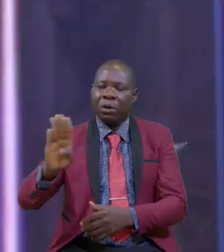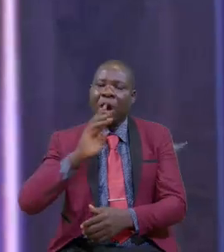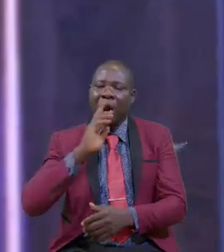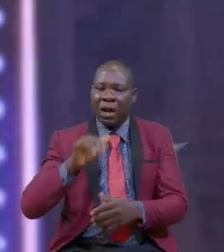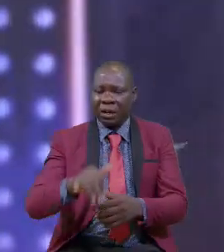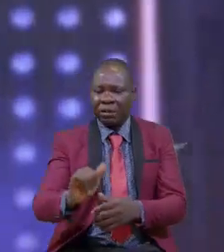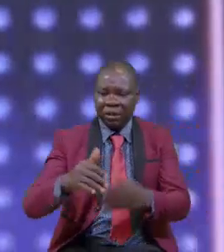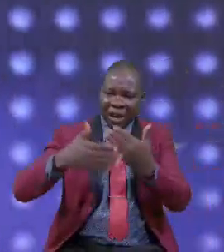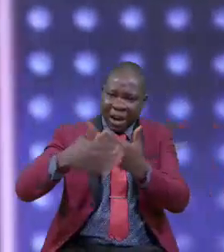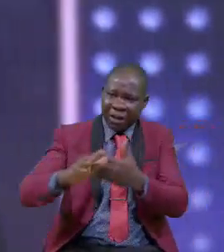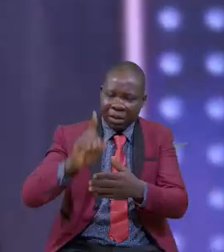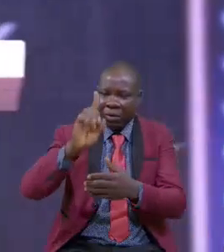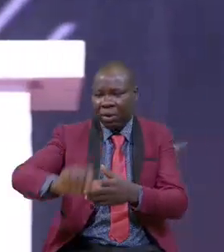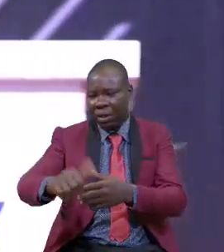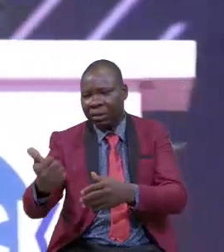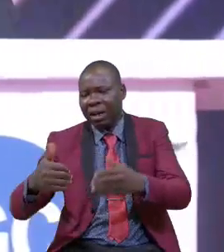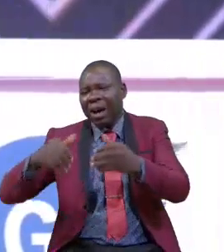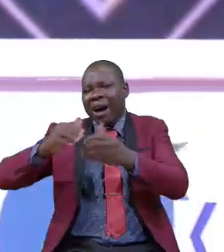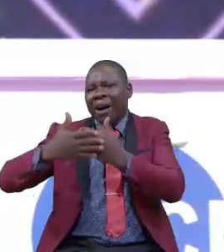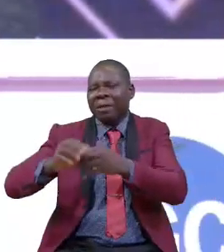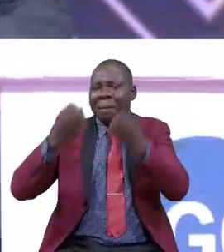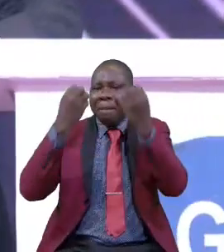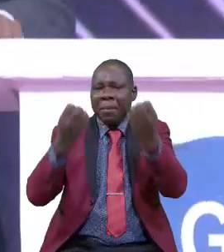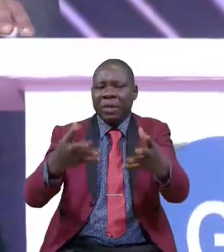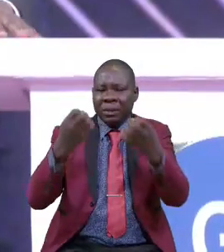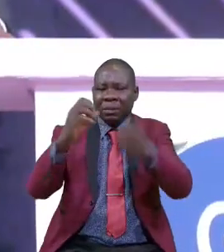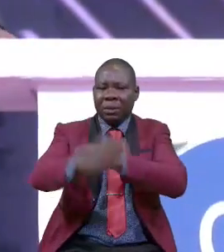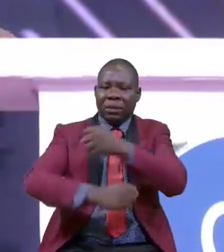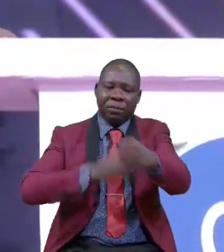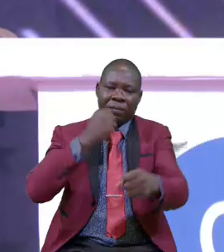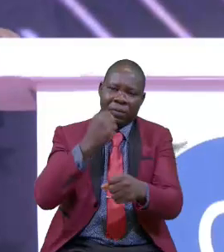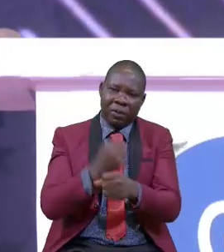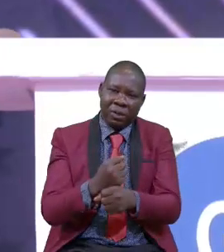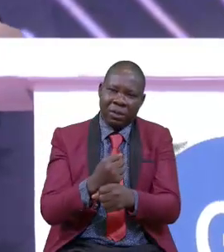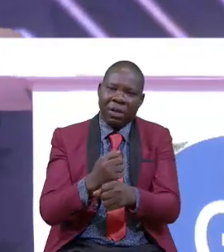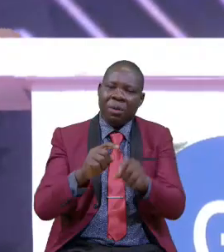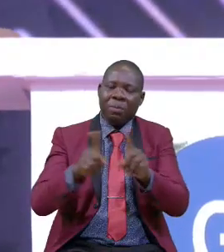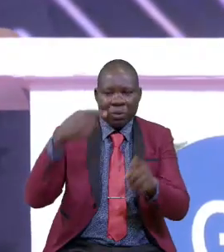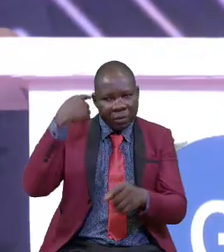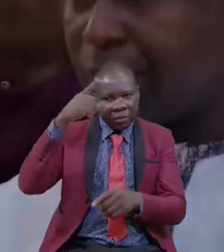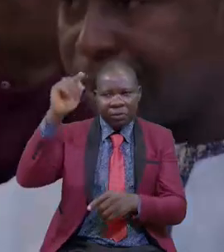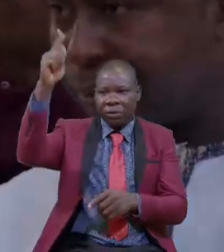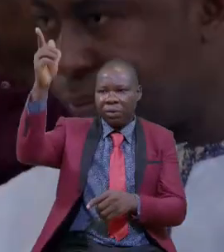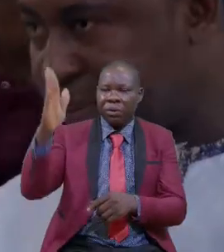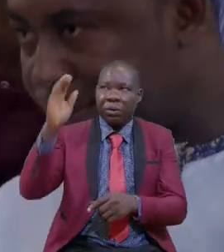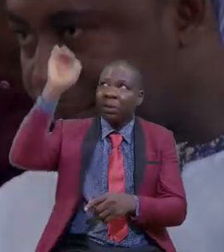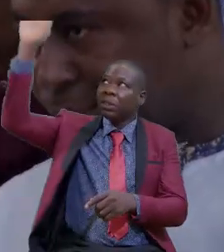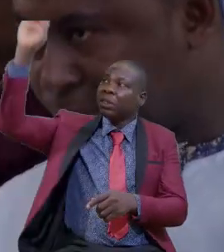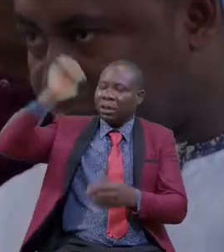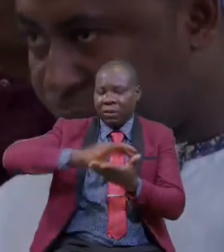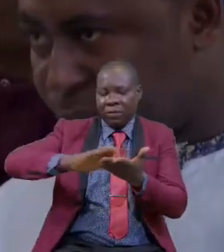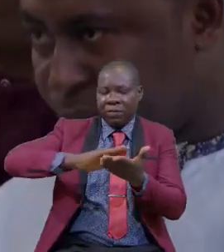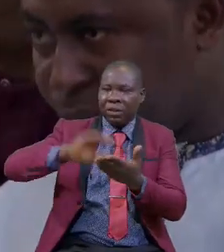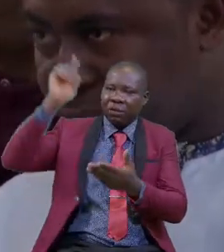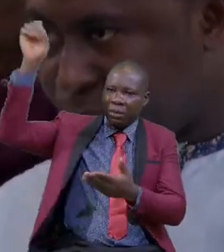centuries. But in the case of God, he forgives, he forgives. Praise the Lord. Amen. When he forgives you,